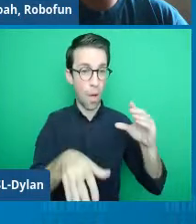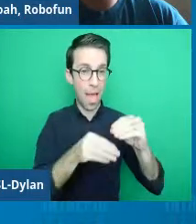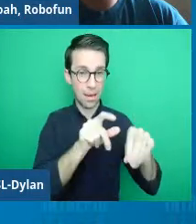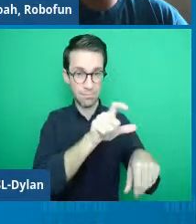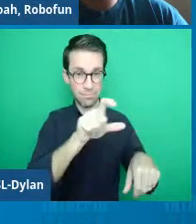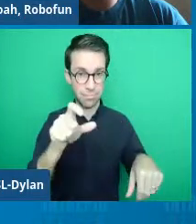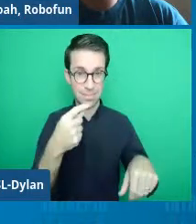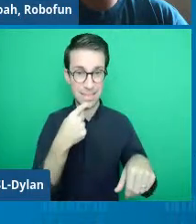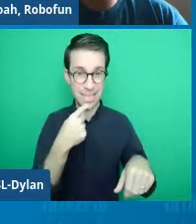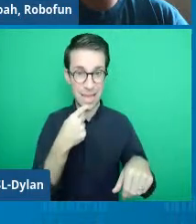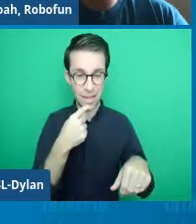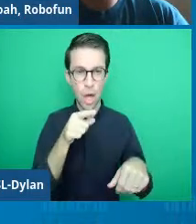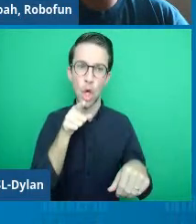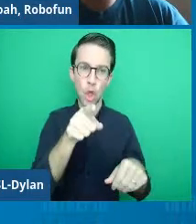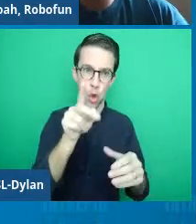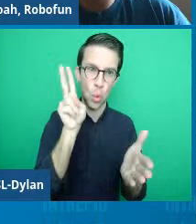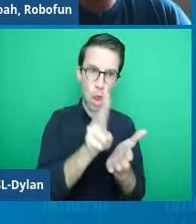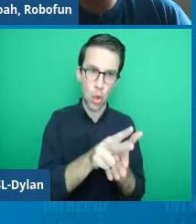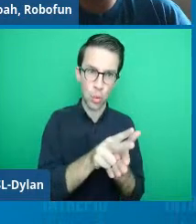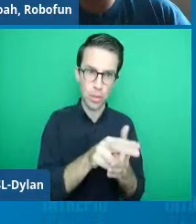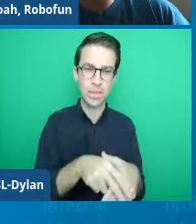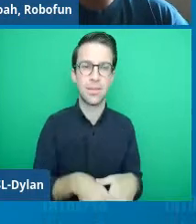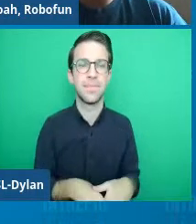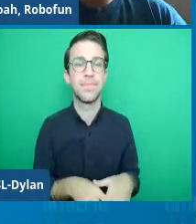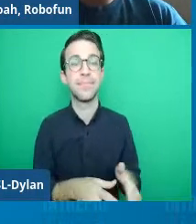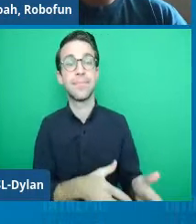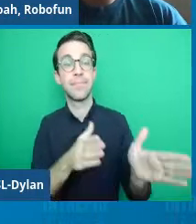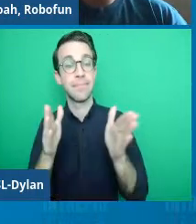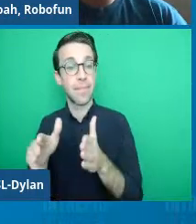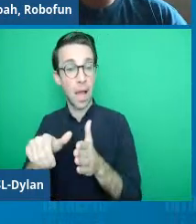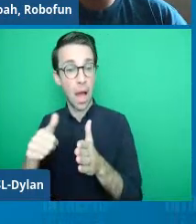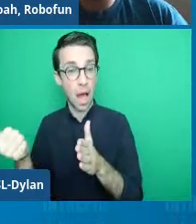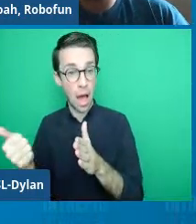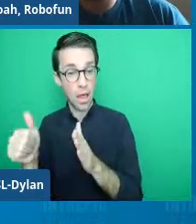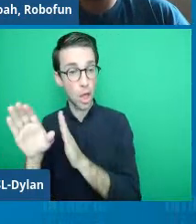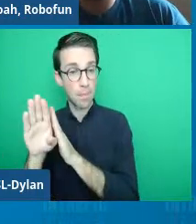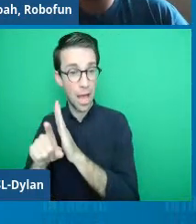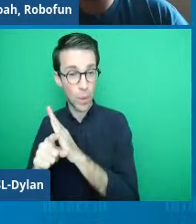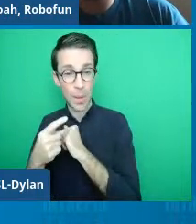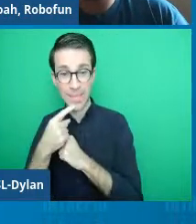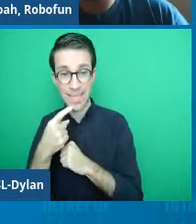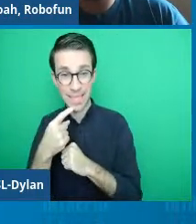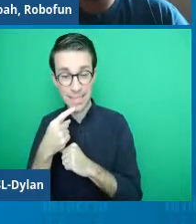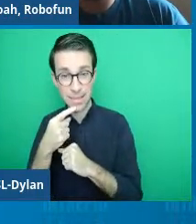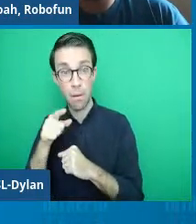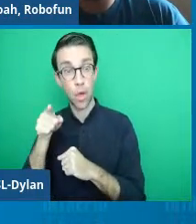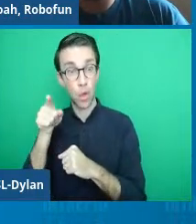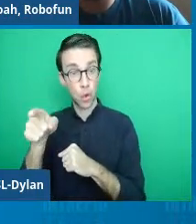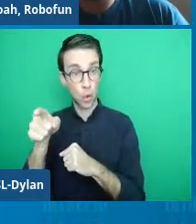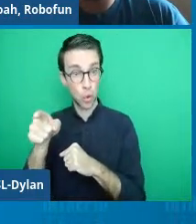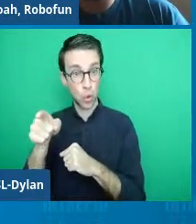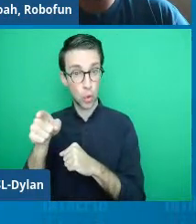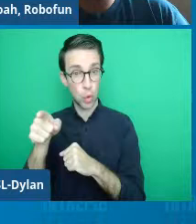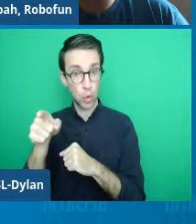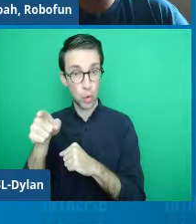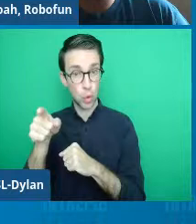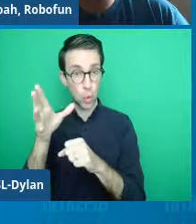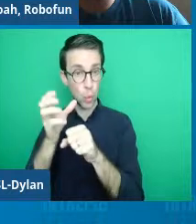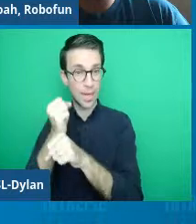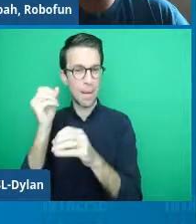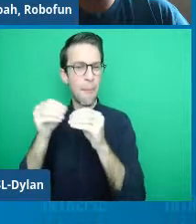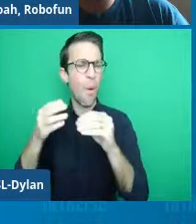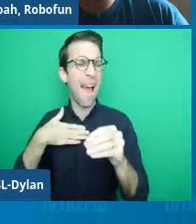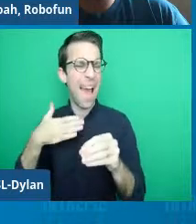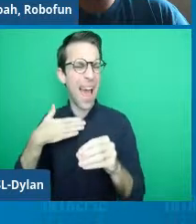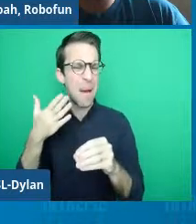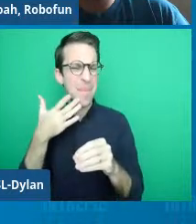you lose. And in the other one, I'll say, with a bit of a happier color,